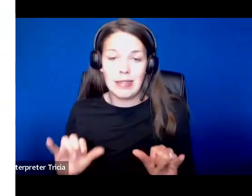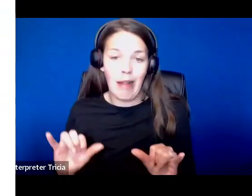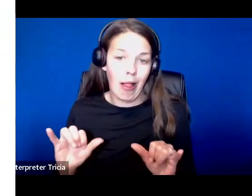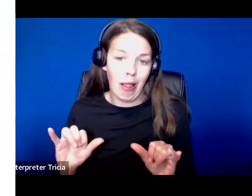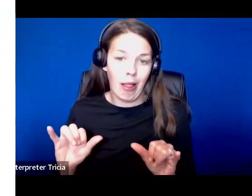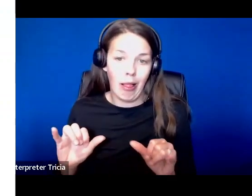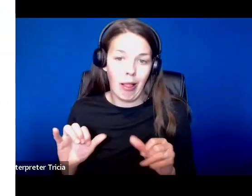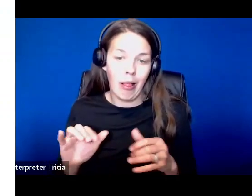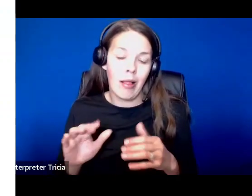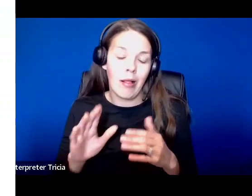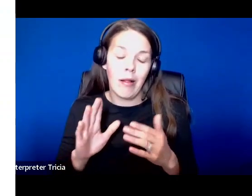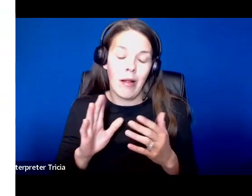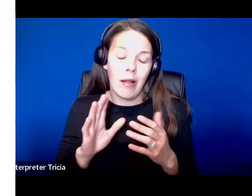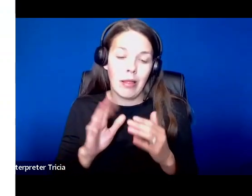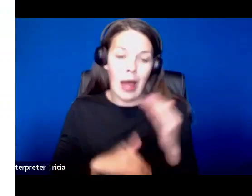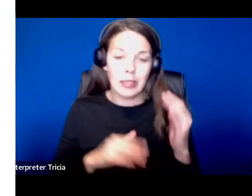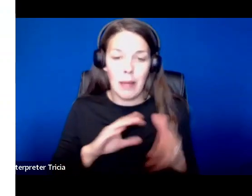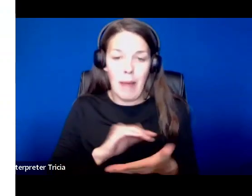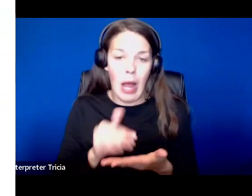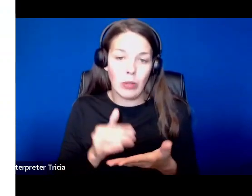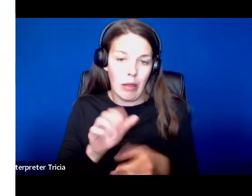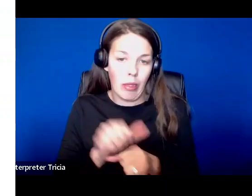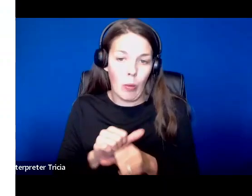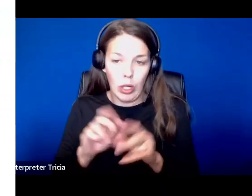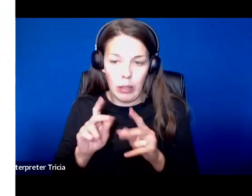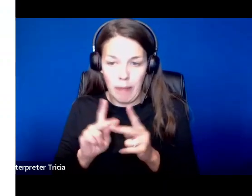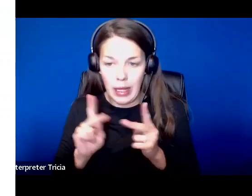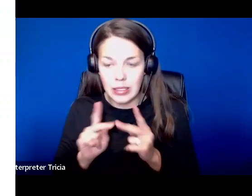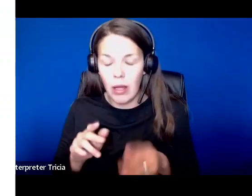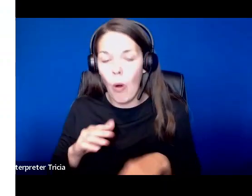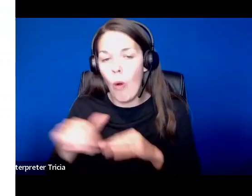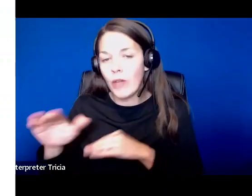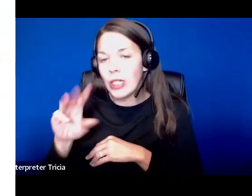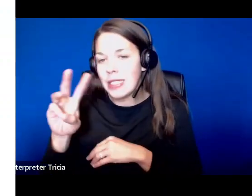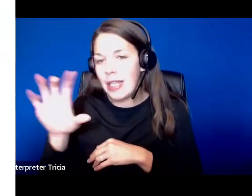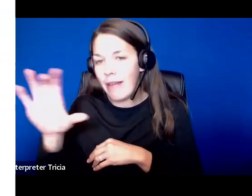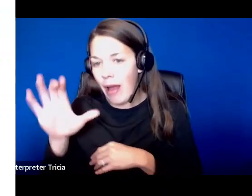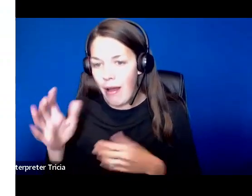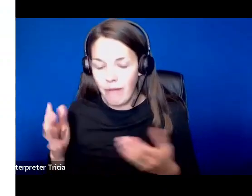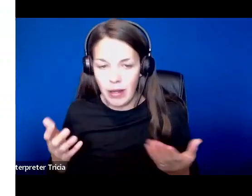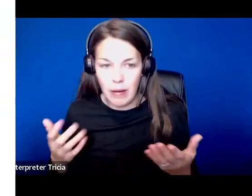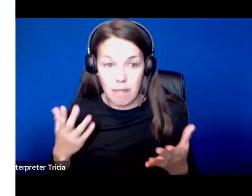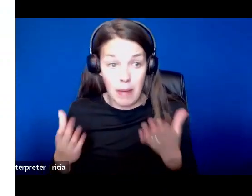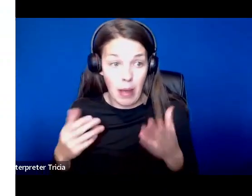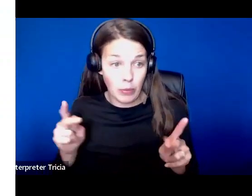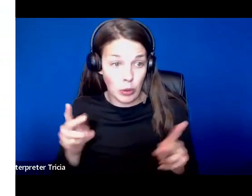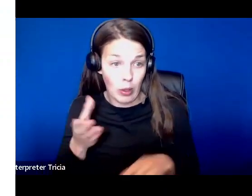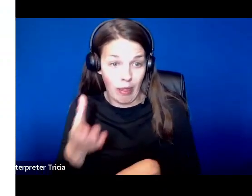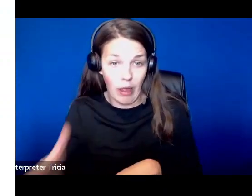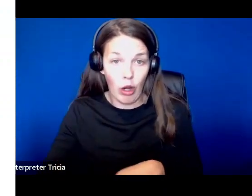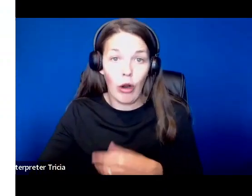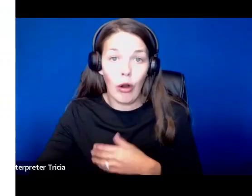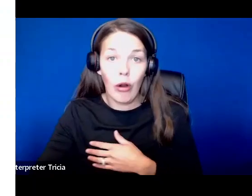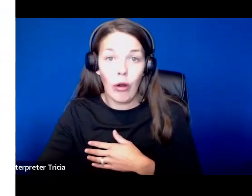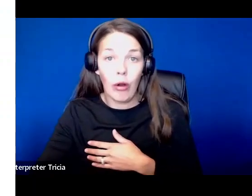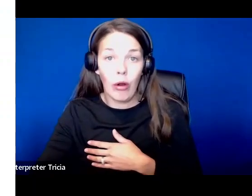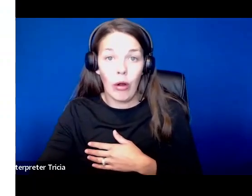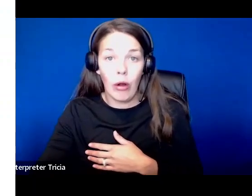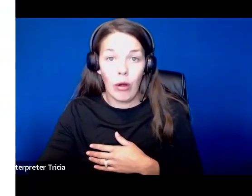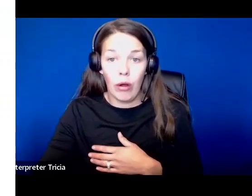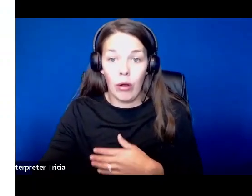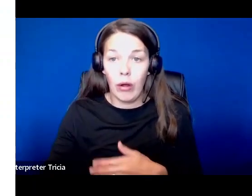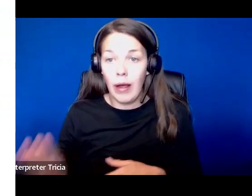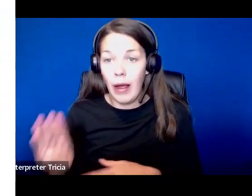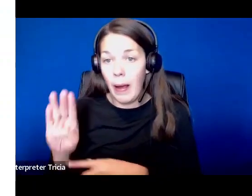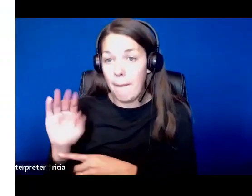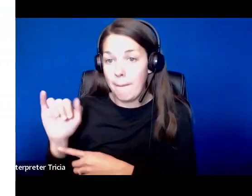workplace. People over 65. So I think there might be an opportunity there. You've got your